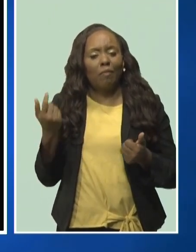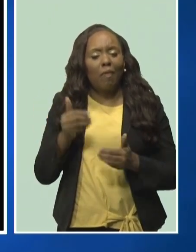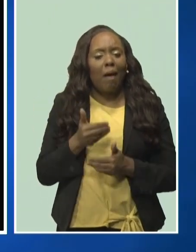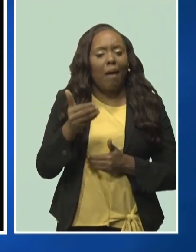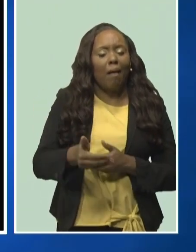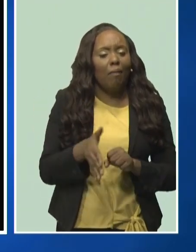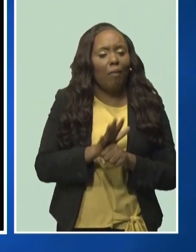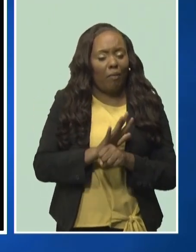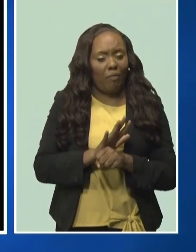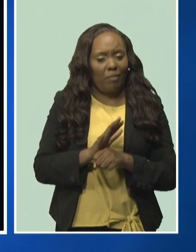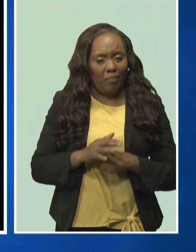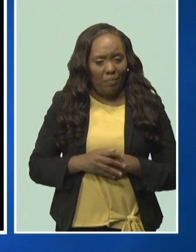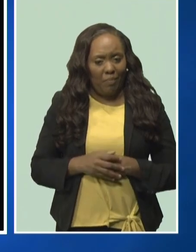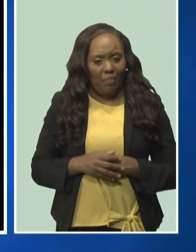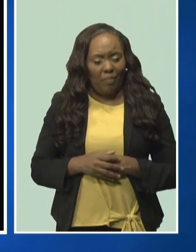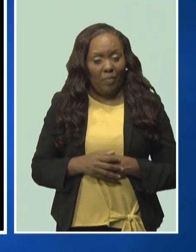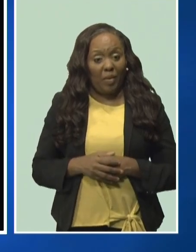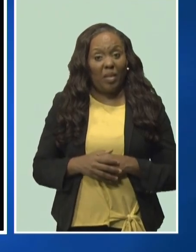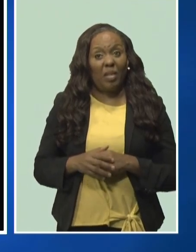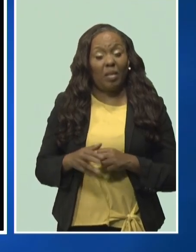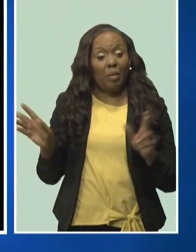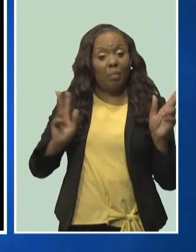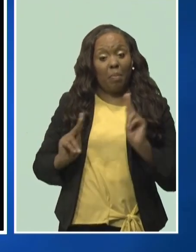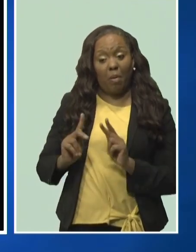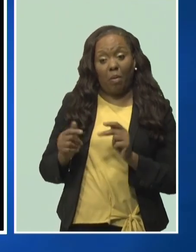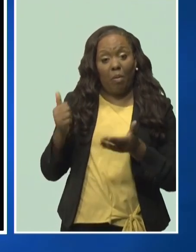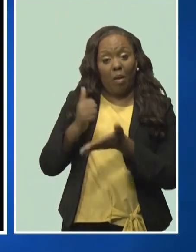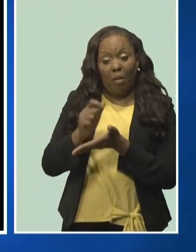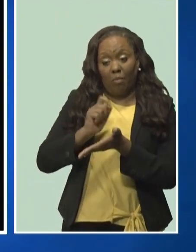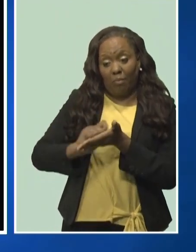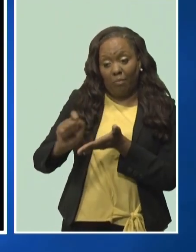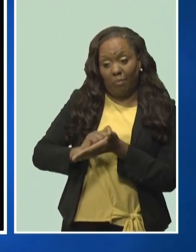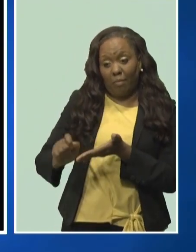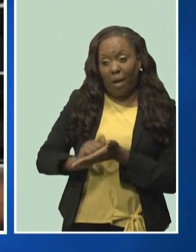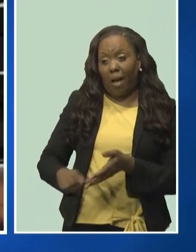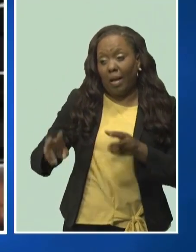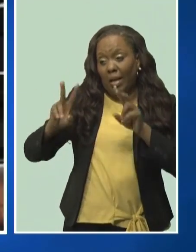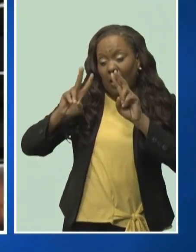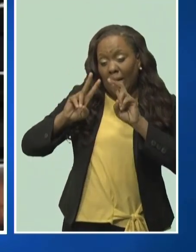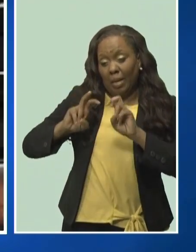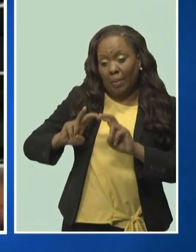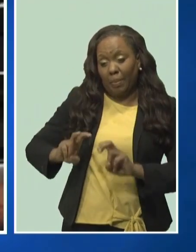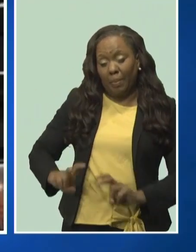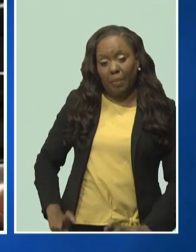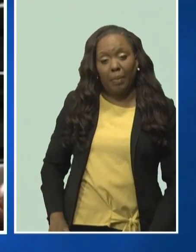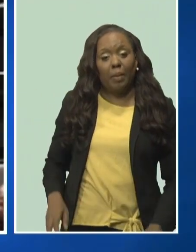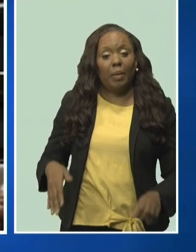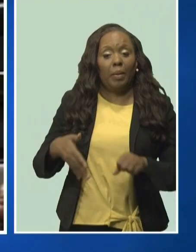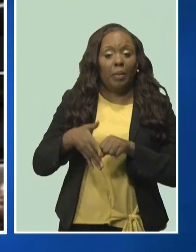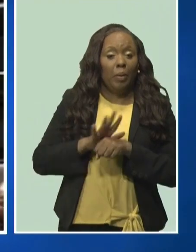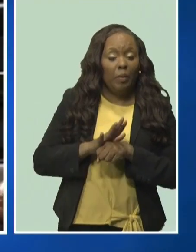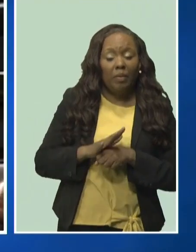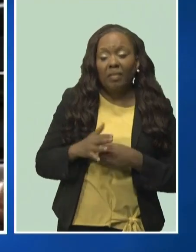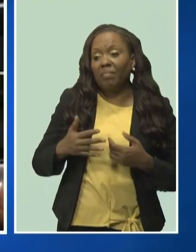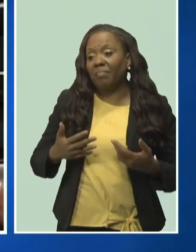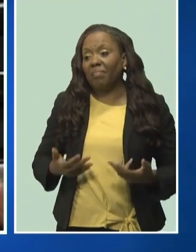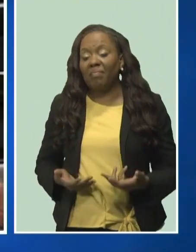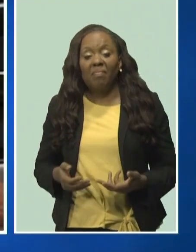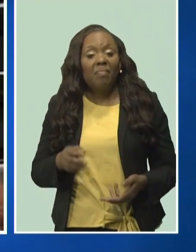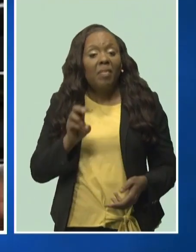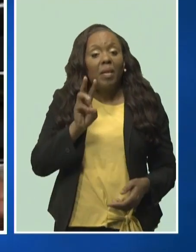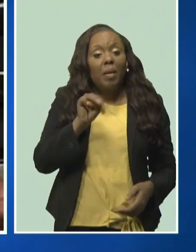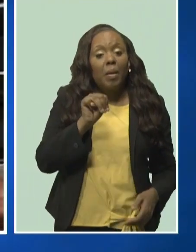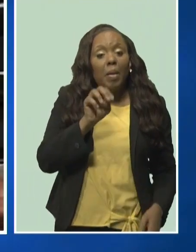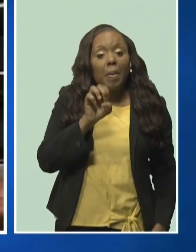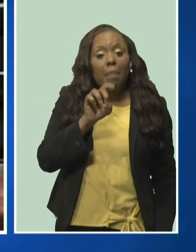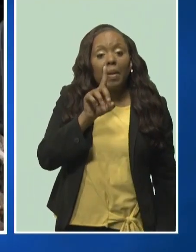The contributors and editors have robustly examined the various dimensions of the pandemic, from the immediate